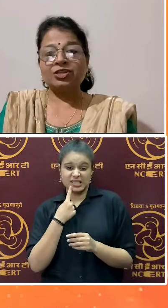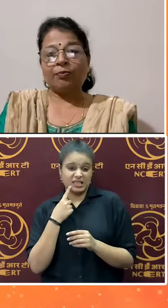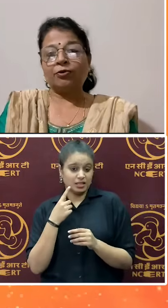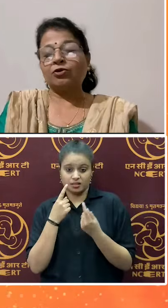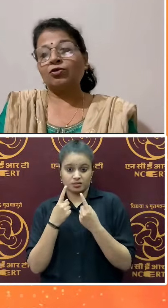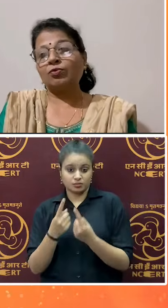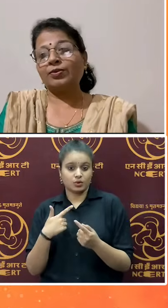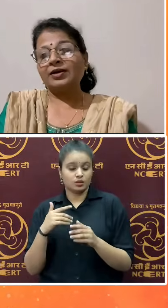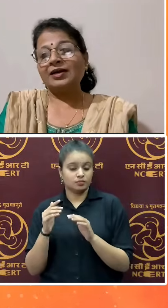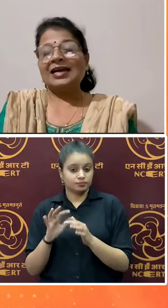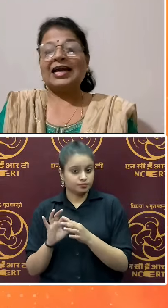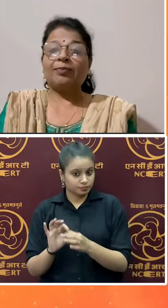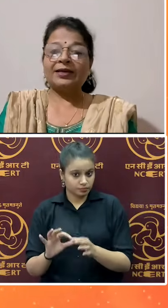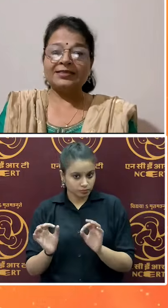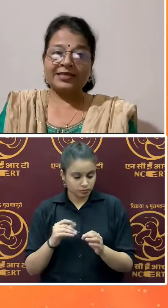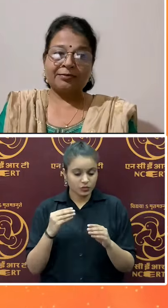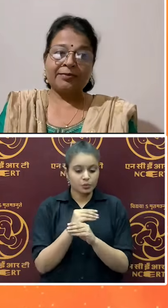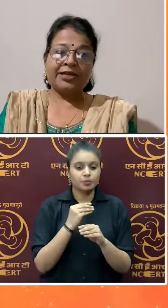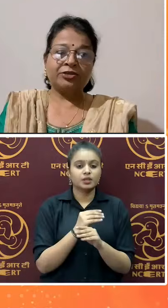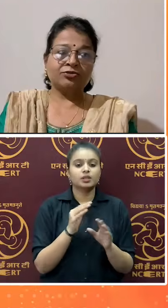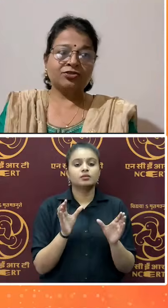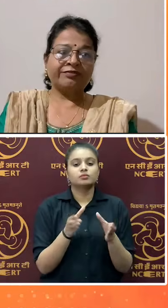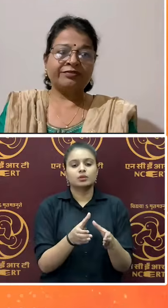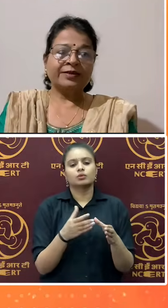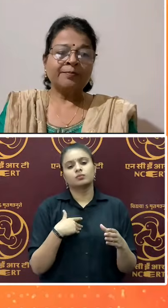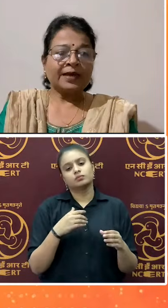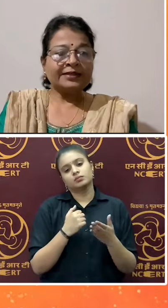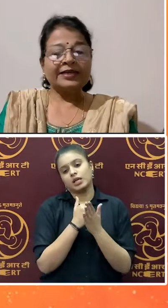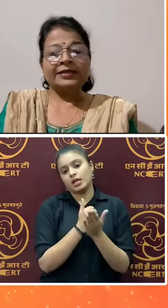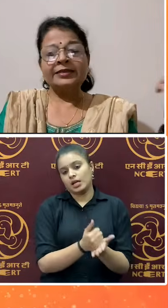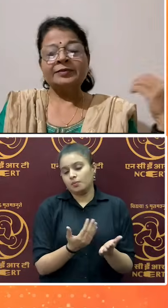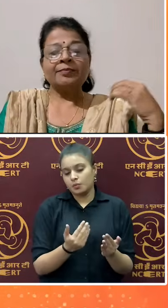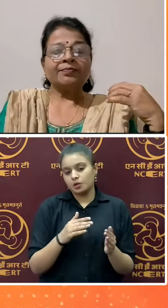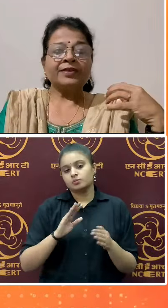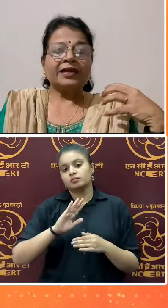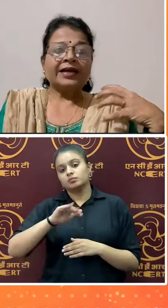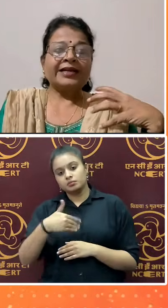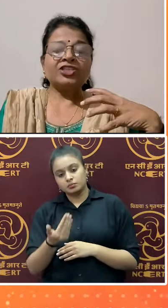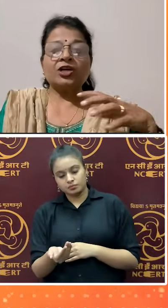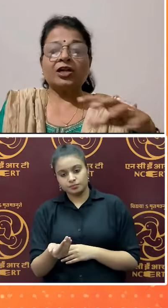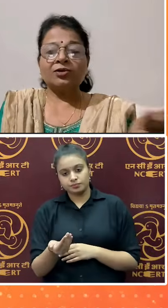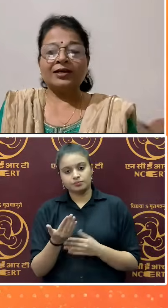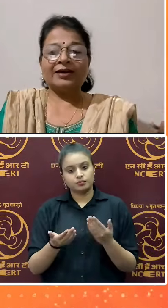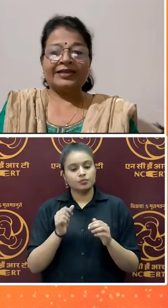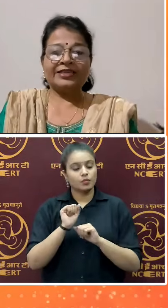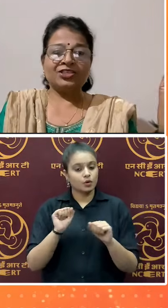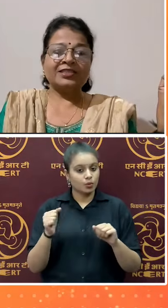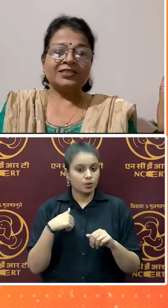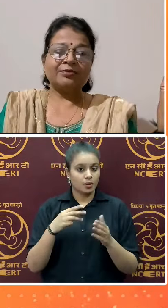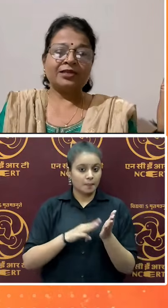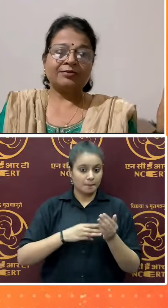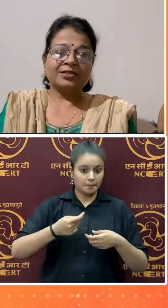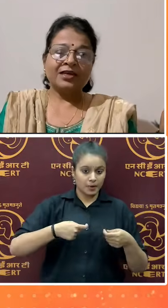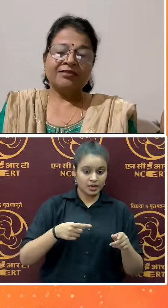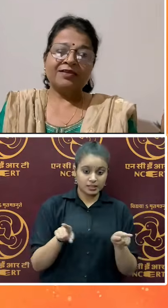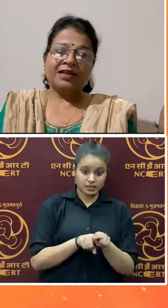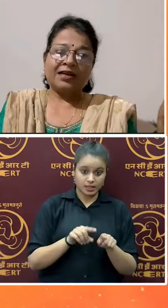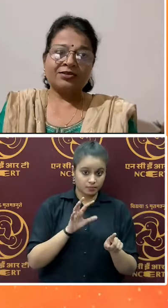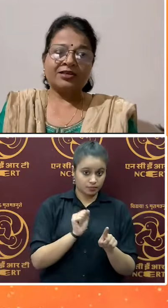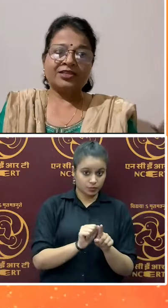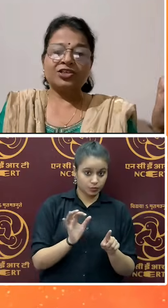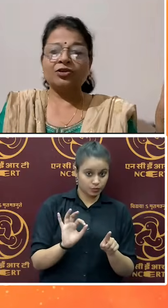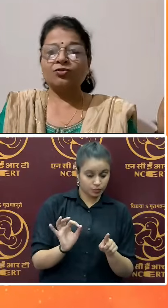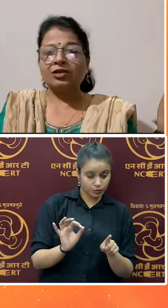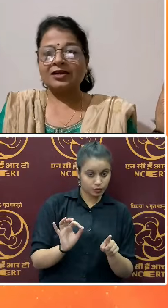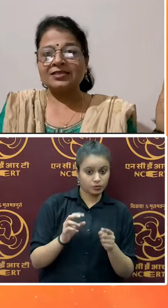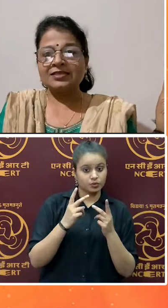peer support group, helplines can be made use of. And then it is not only managing the symptoms. We will have